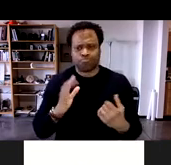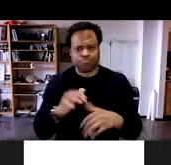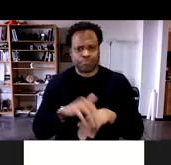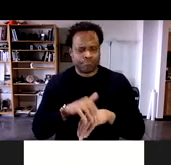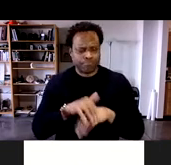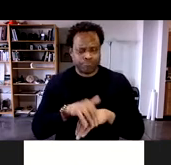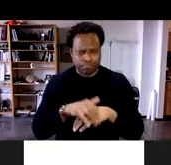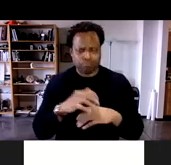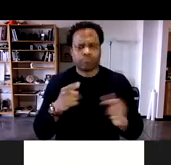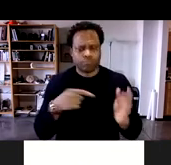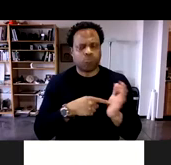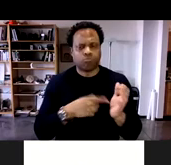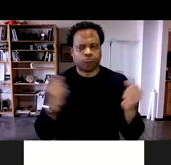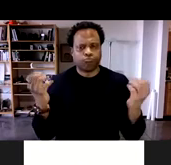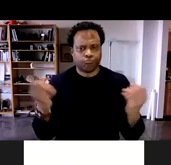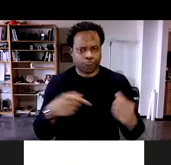It's good for somebody who